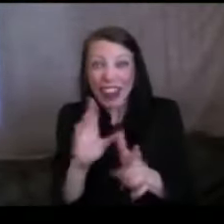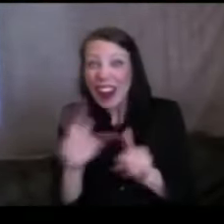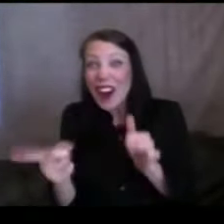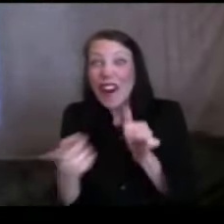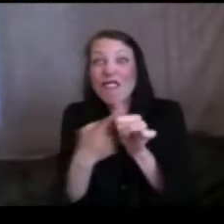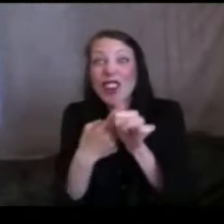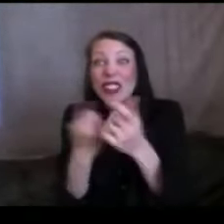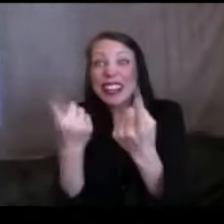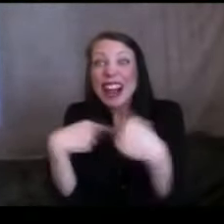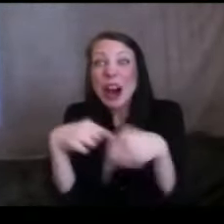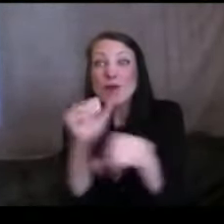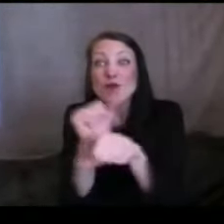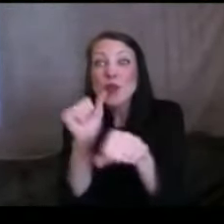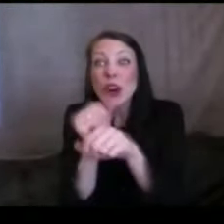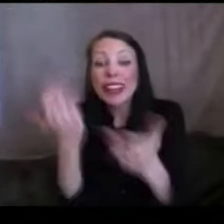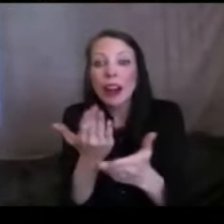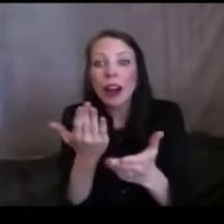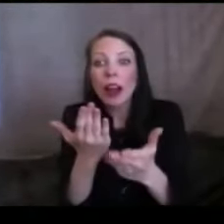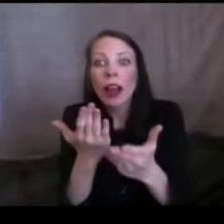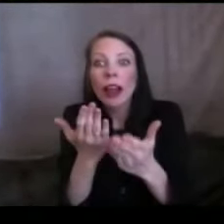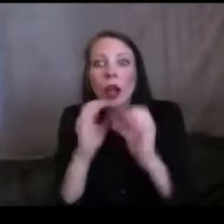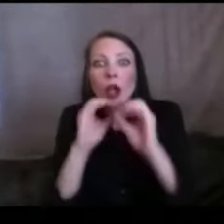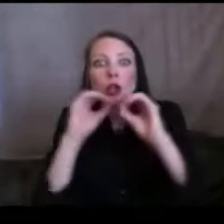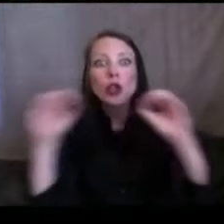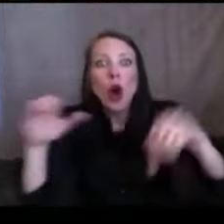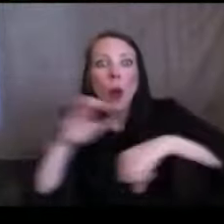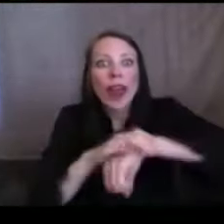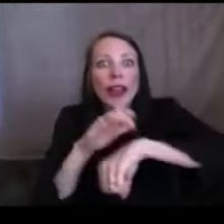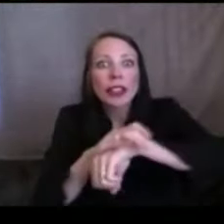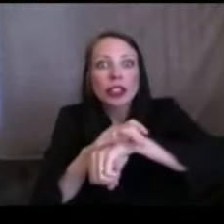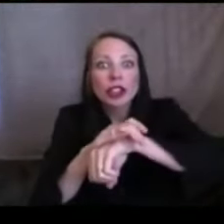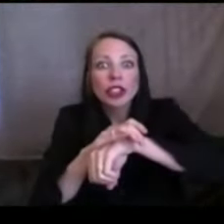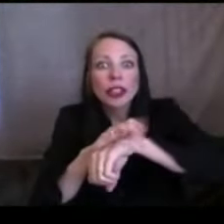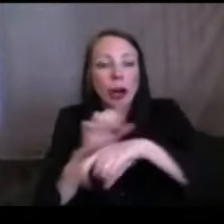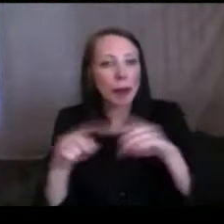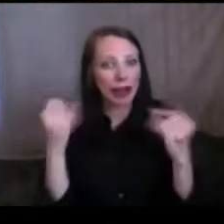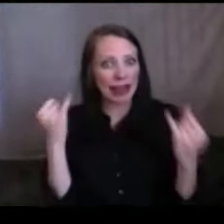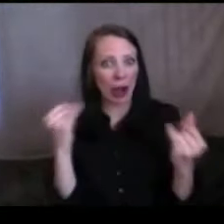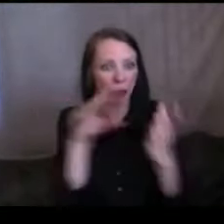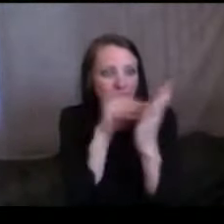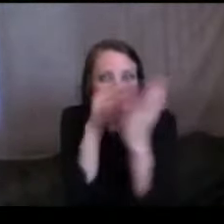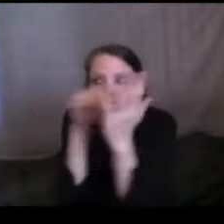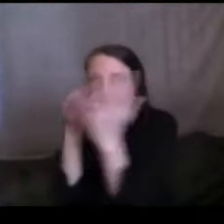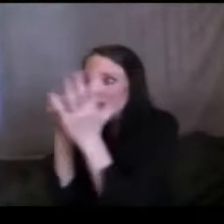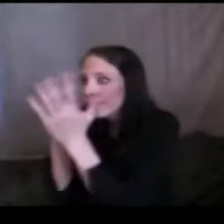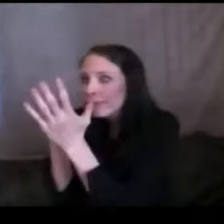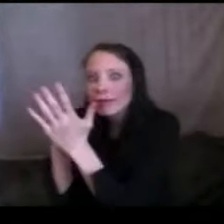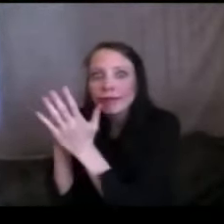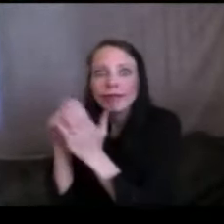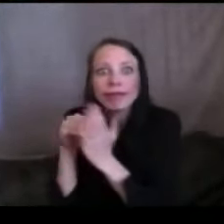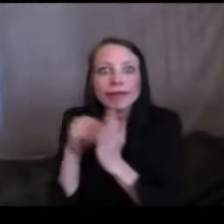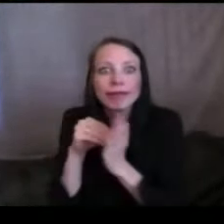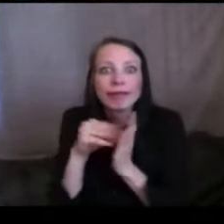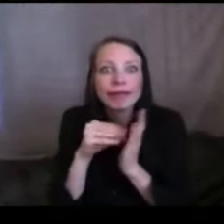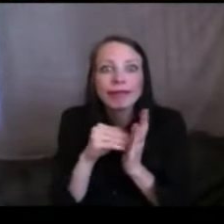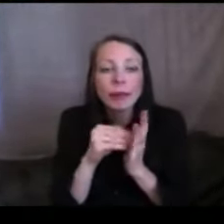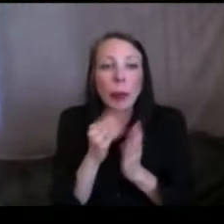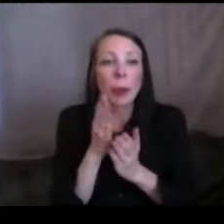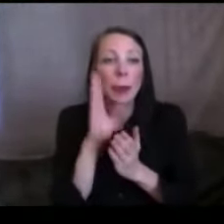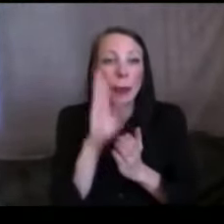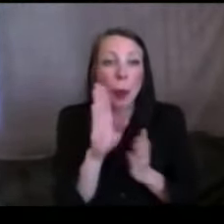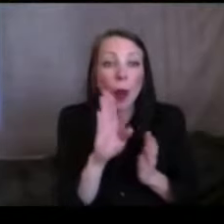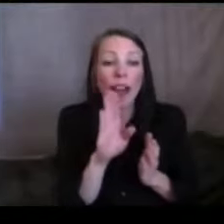any English, and now they're supervisors that I wouldn't trade them for anything, because one, they take on some ESL.